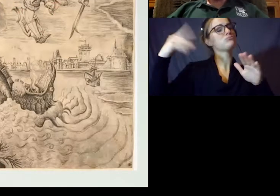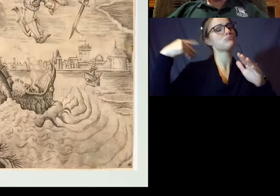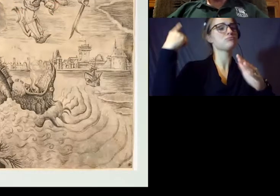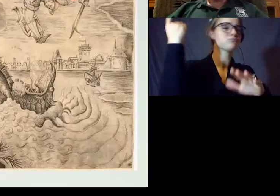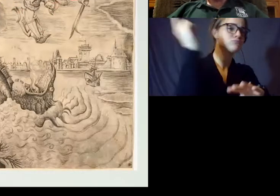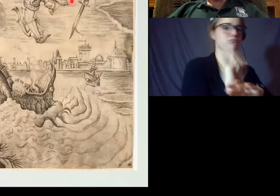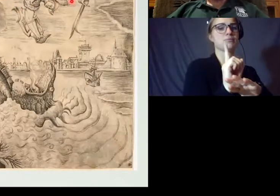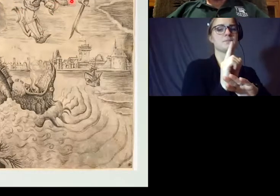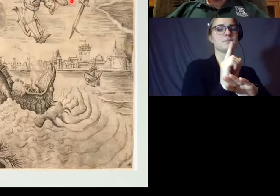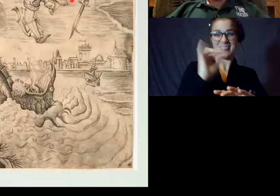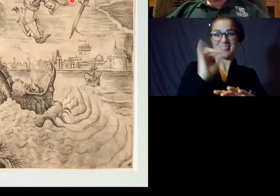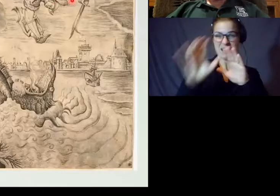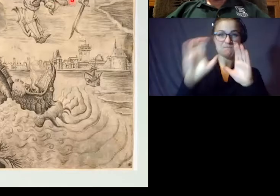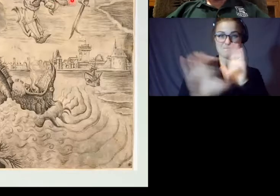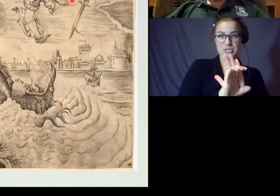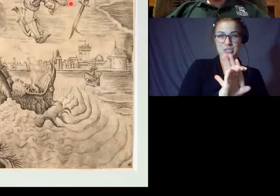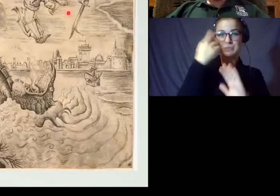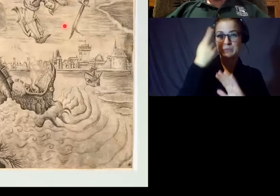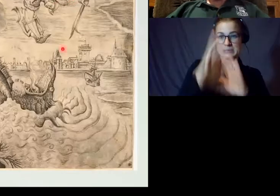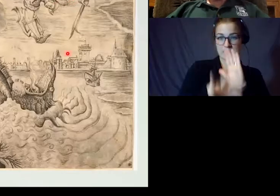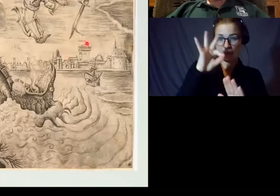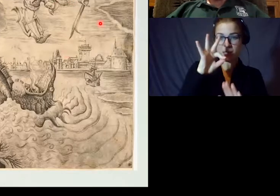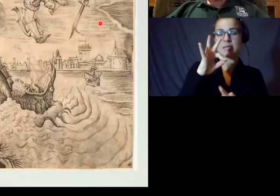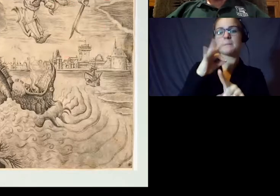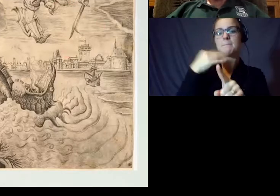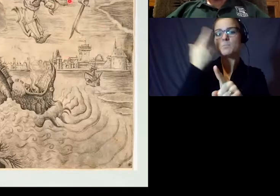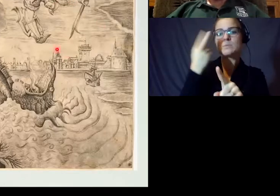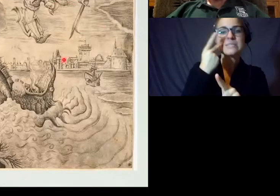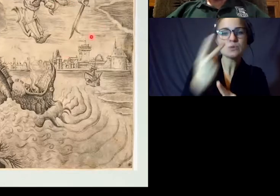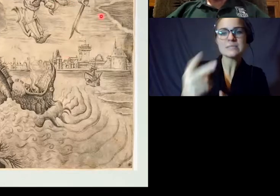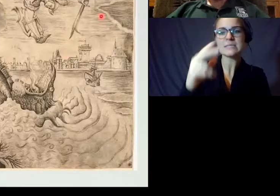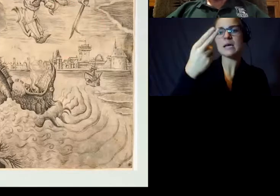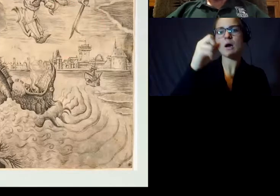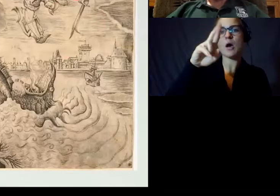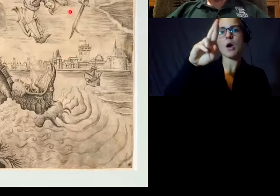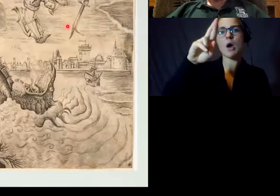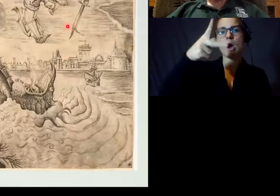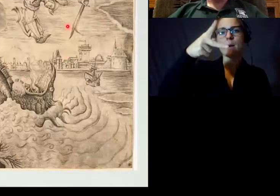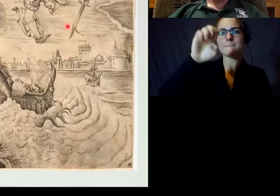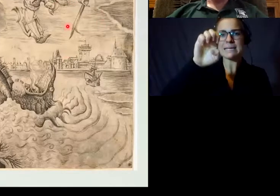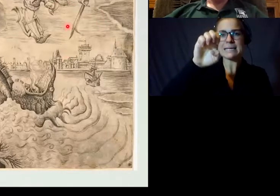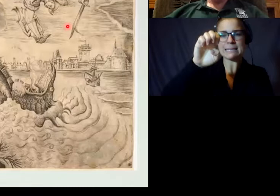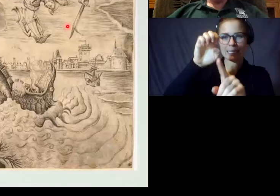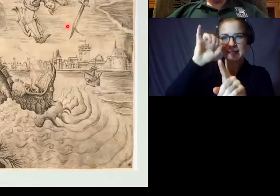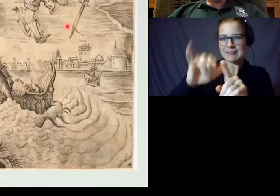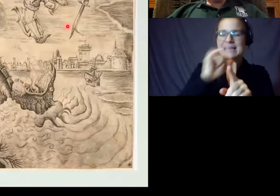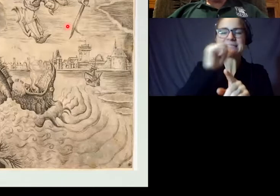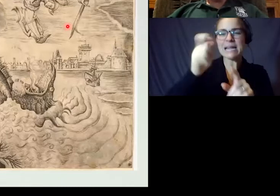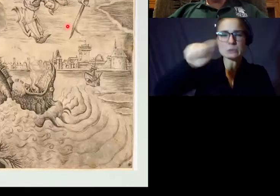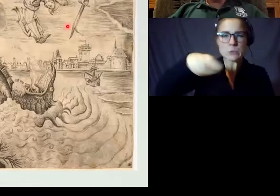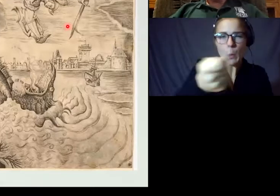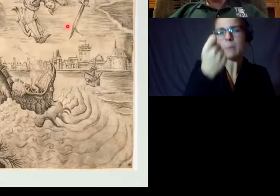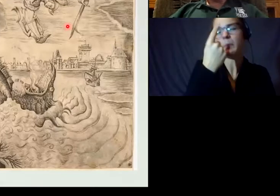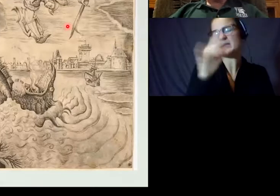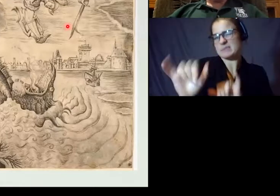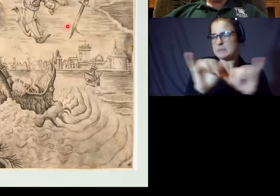chose this picture out of the trillion that are on the internet because he actually has a harpy here. This is what a harpy looks like. It's not quite a sword. And he